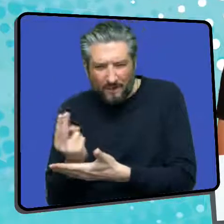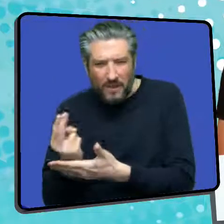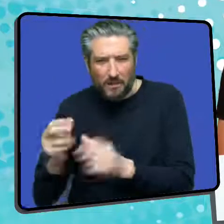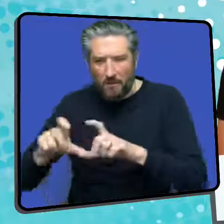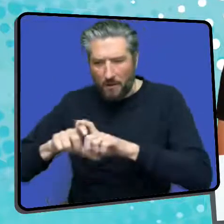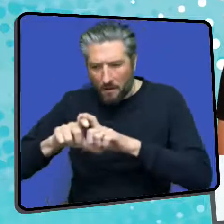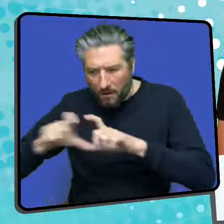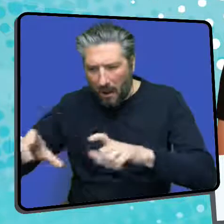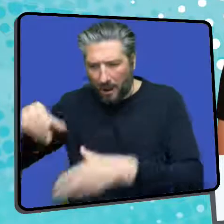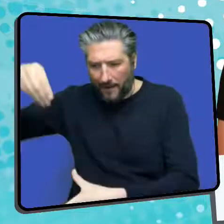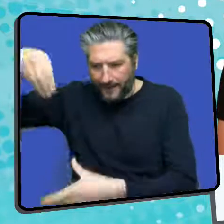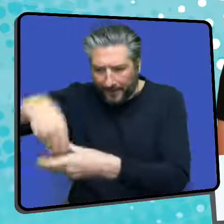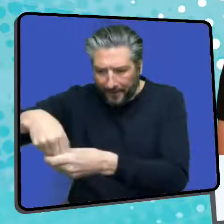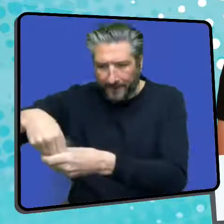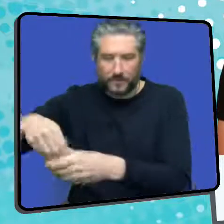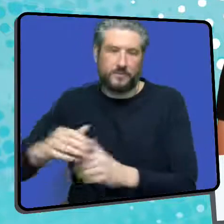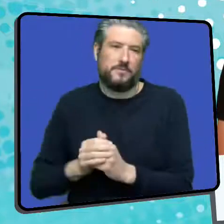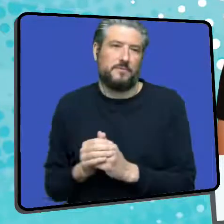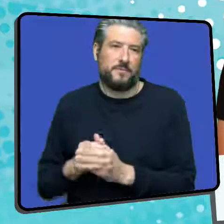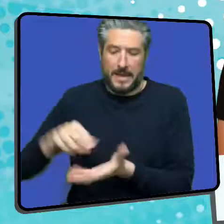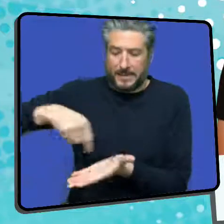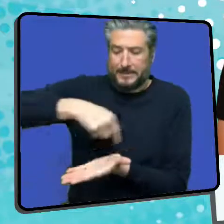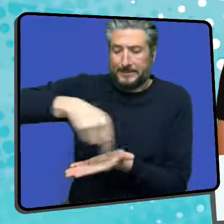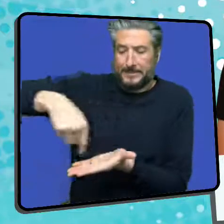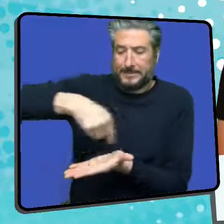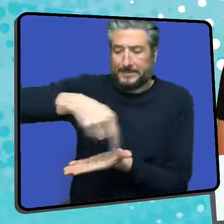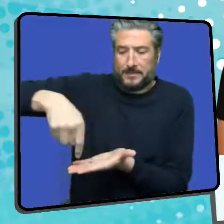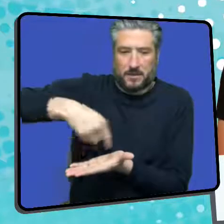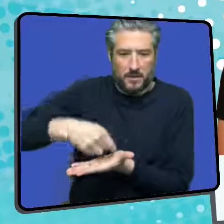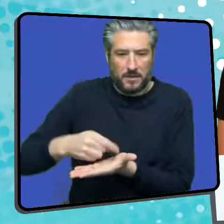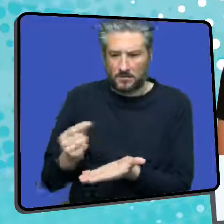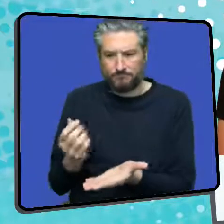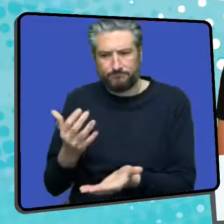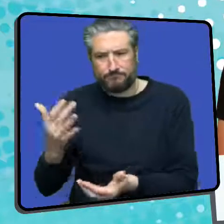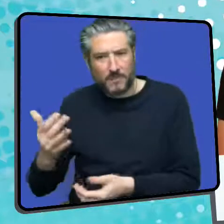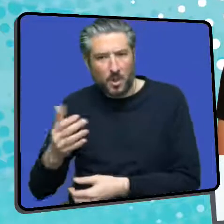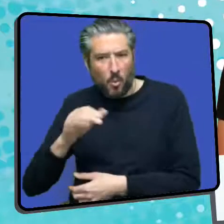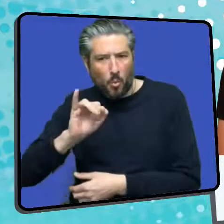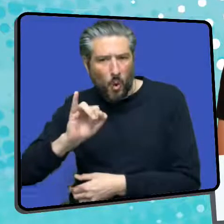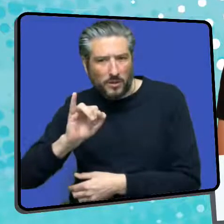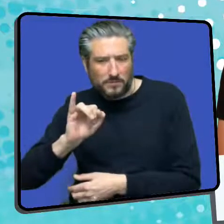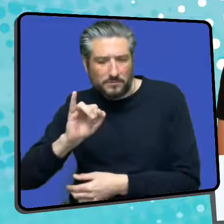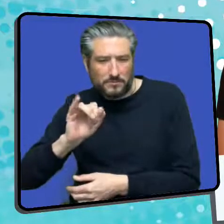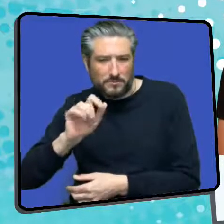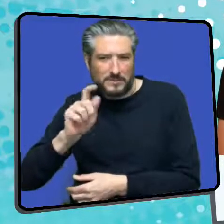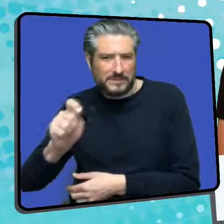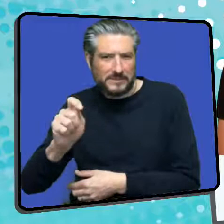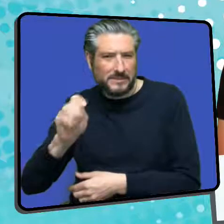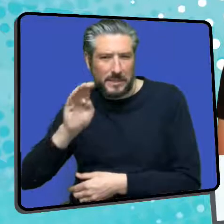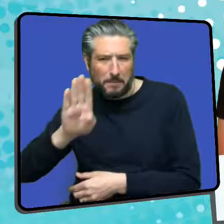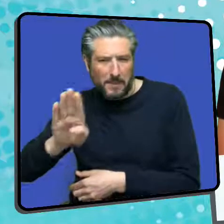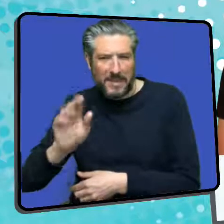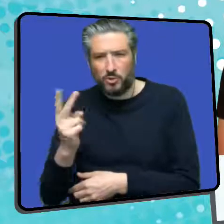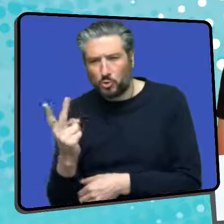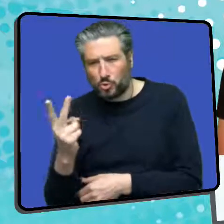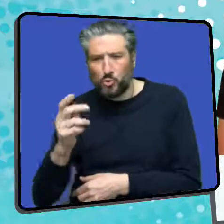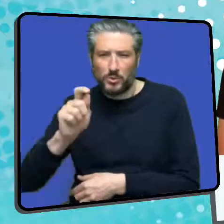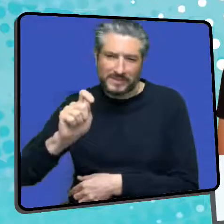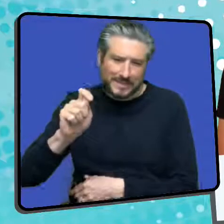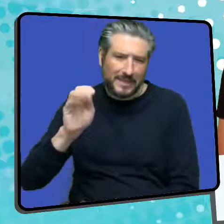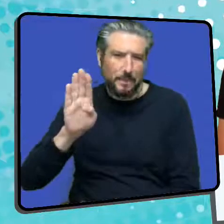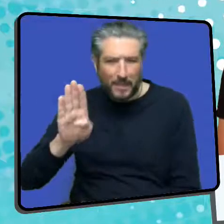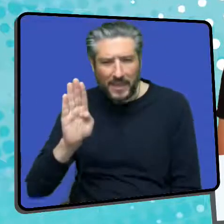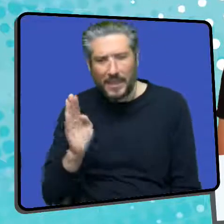disk space do you need to actually store those models in data sets? But I also care a lot about doing AI